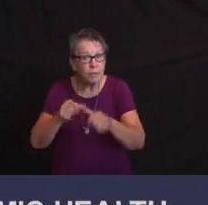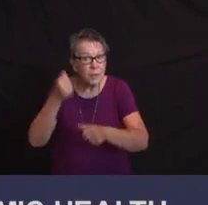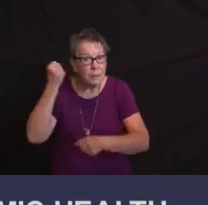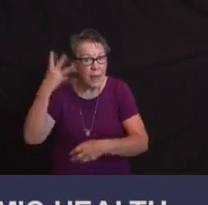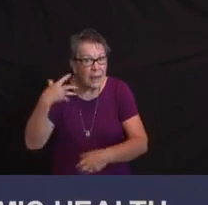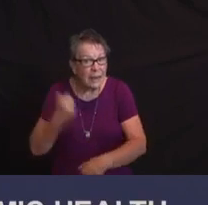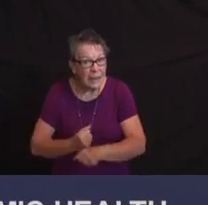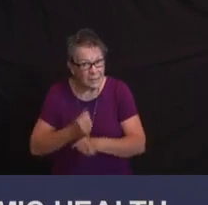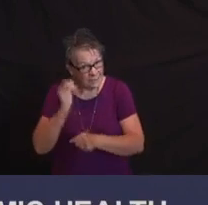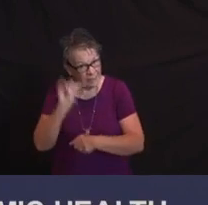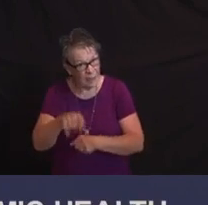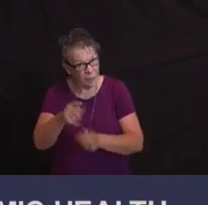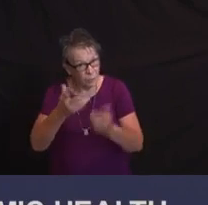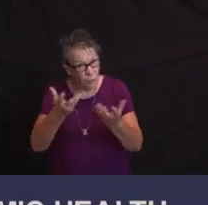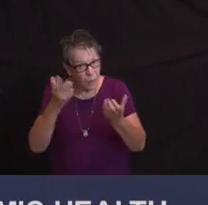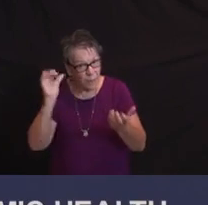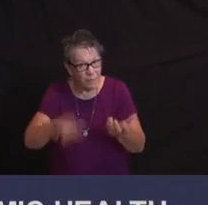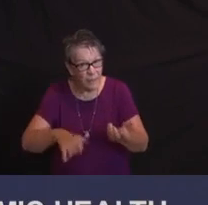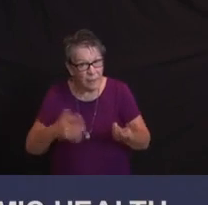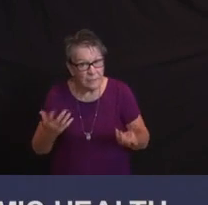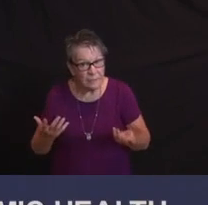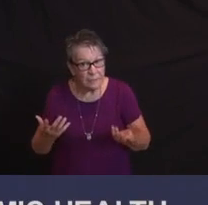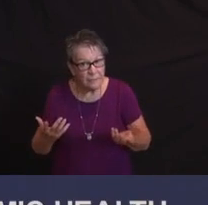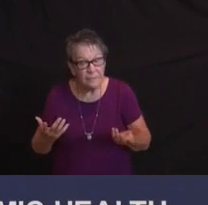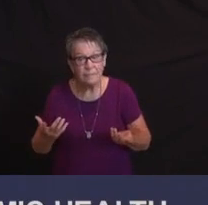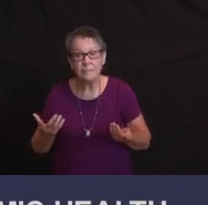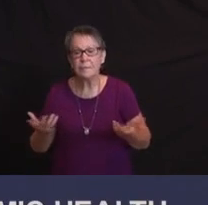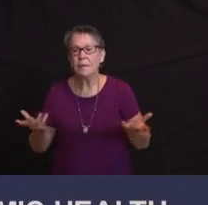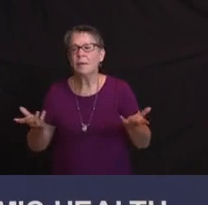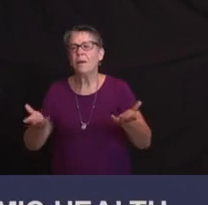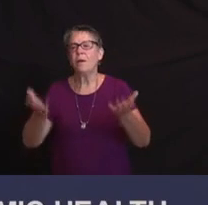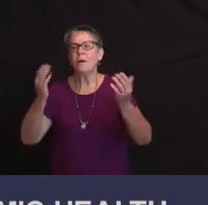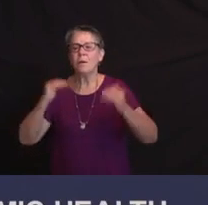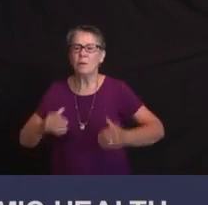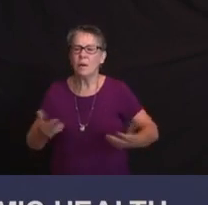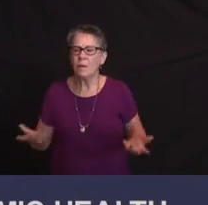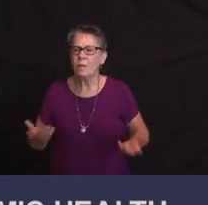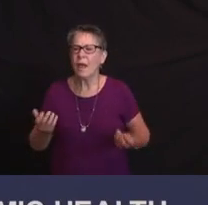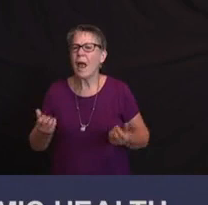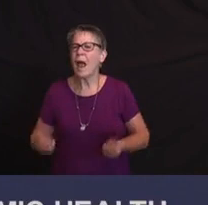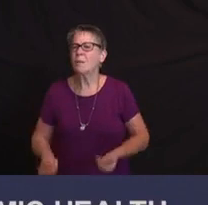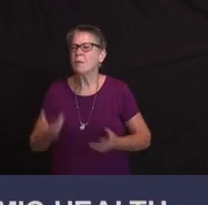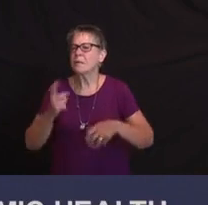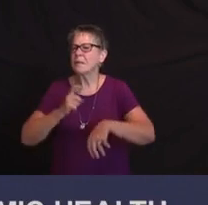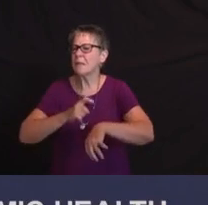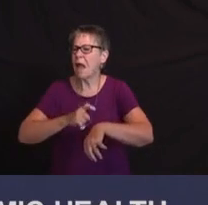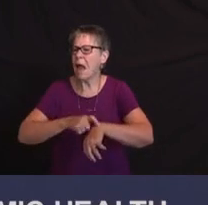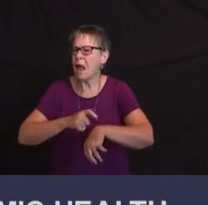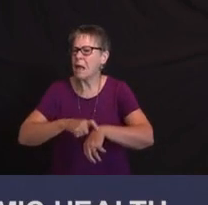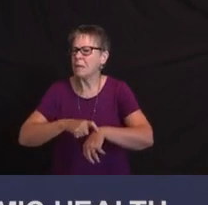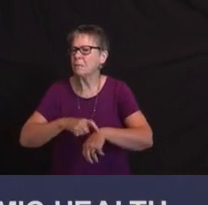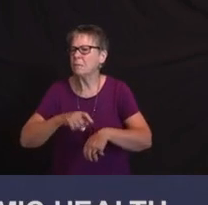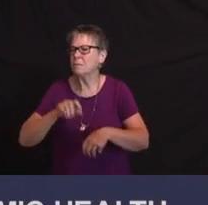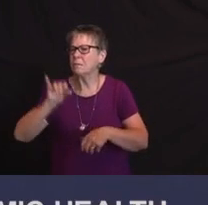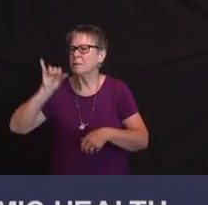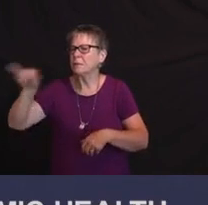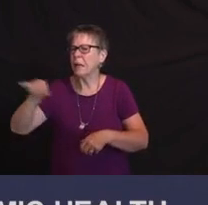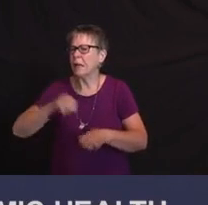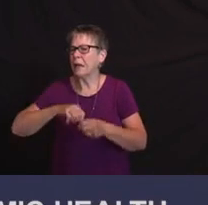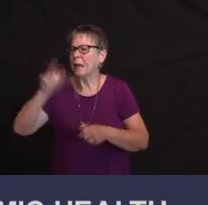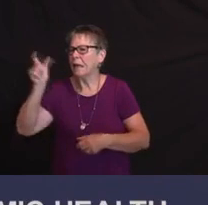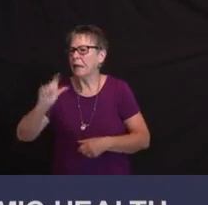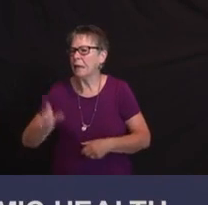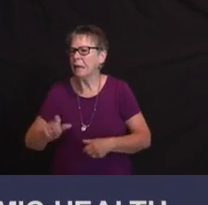your vacation, how much of that time will you be spending in Italy? Can you at least tell us what country you're going to be in? Monday's briefing, is it